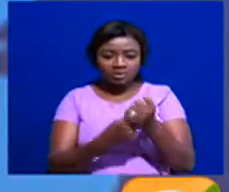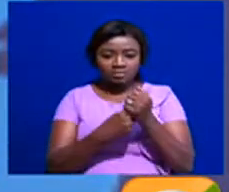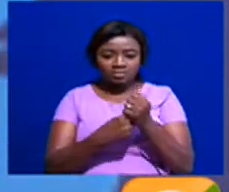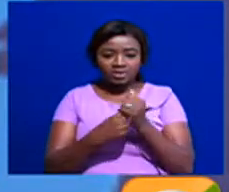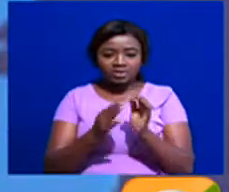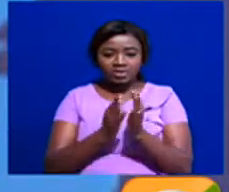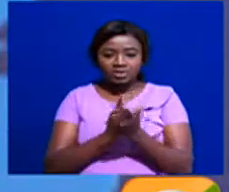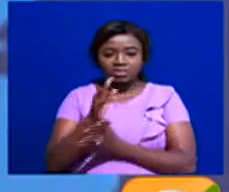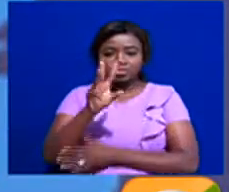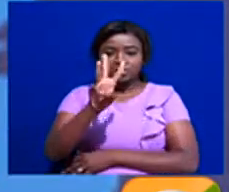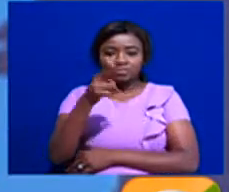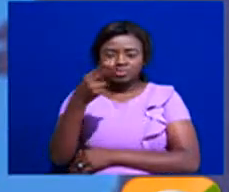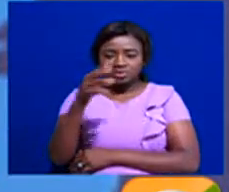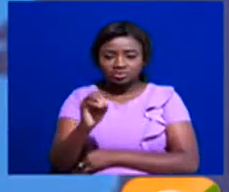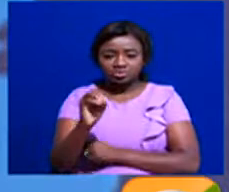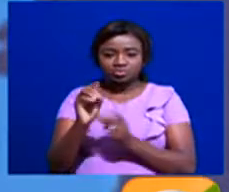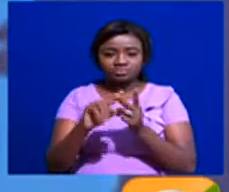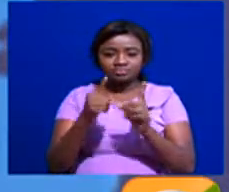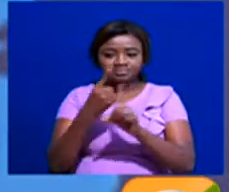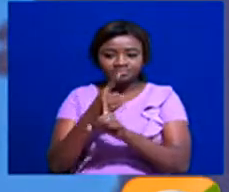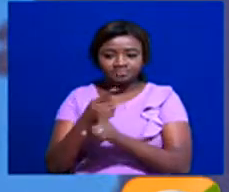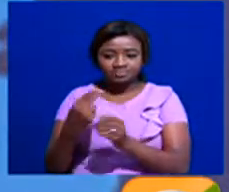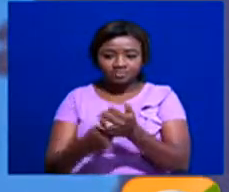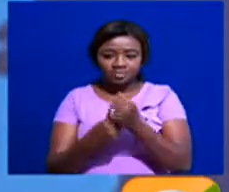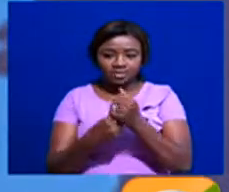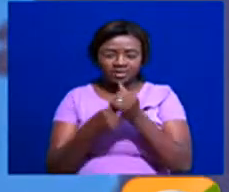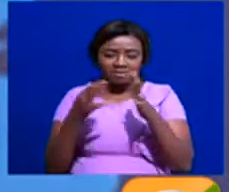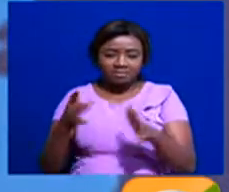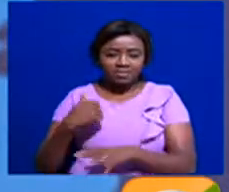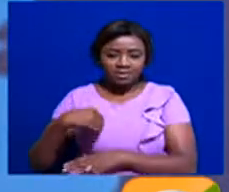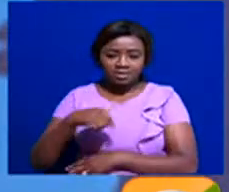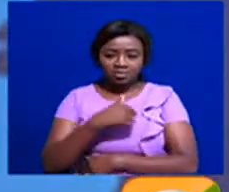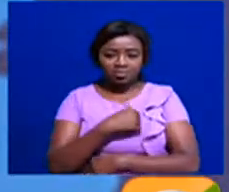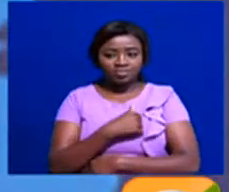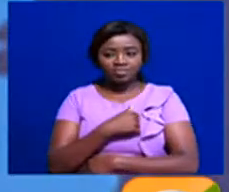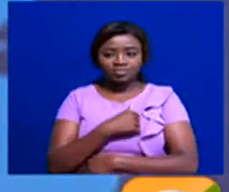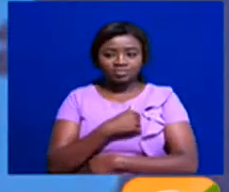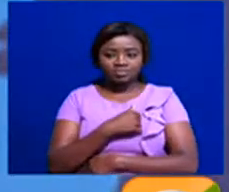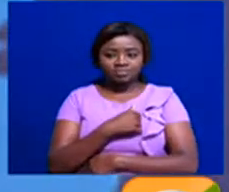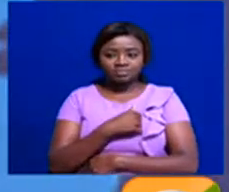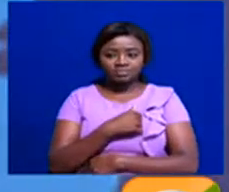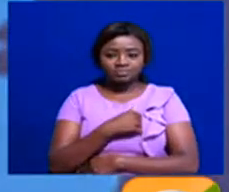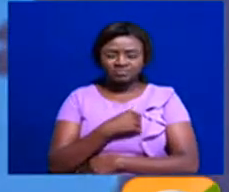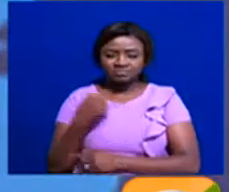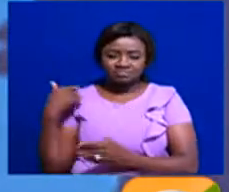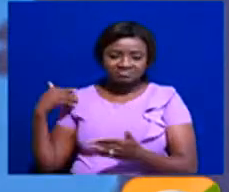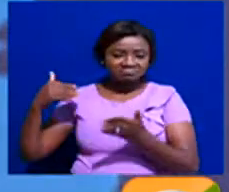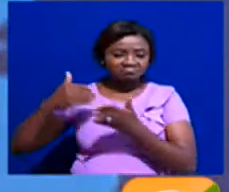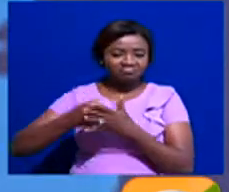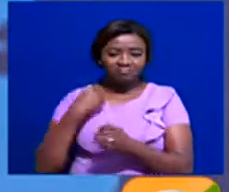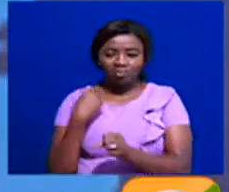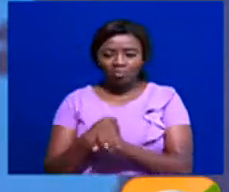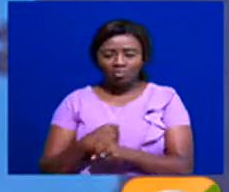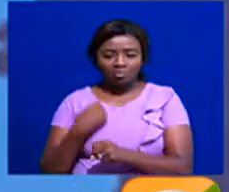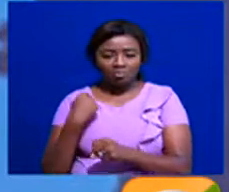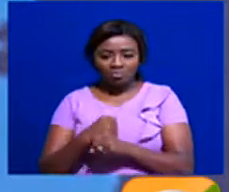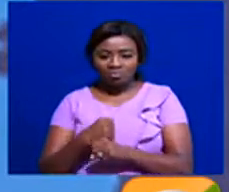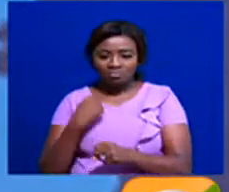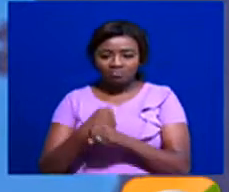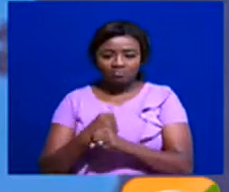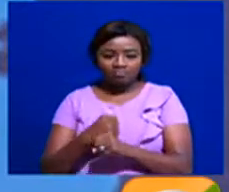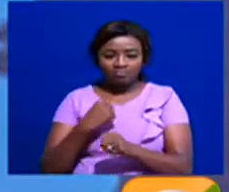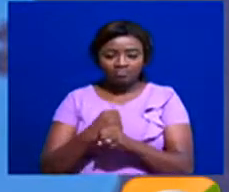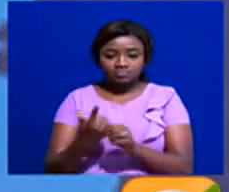of Health, WFP, and other partners, we have walked a journey that does a number of things. First